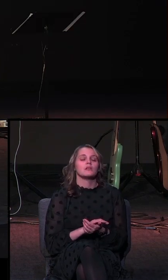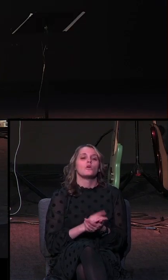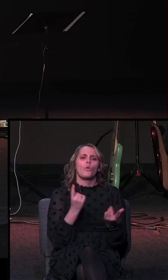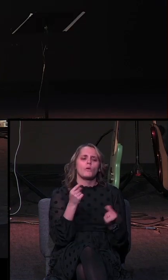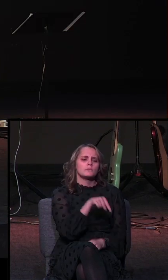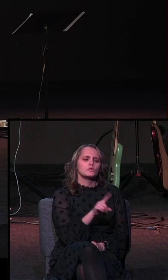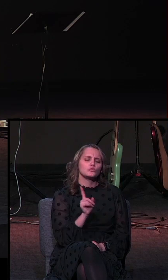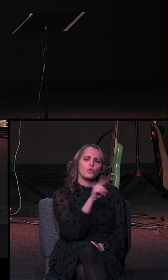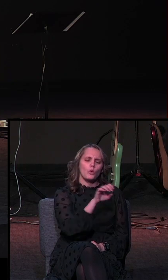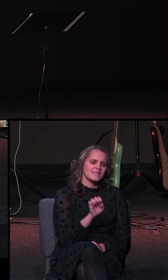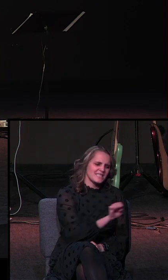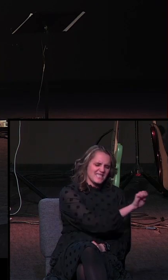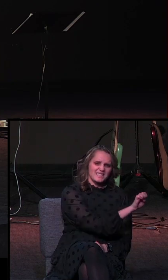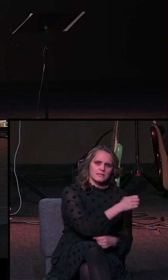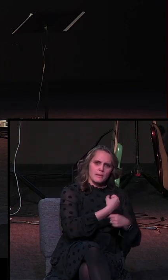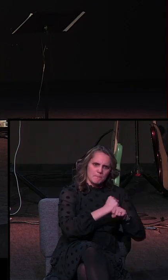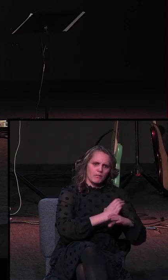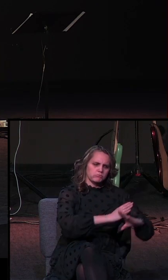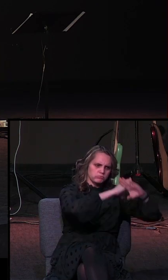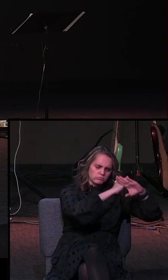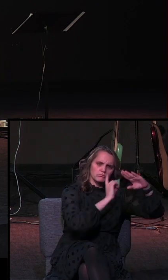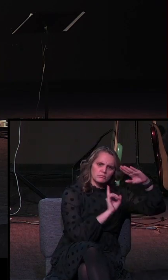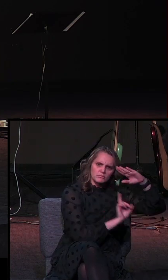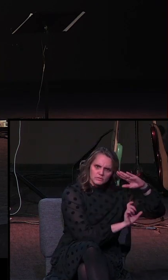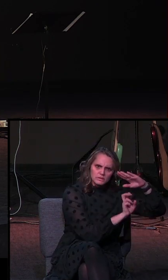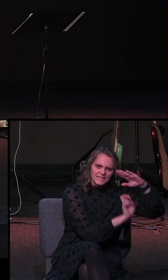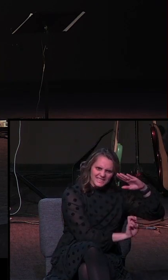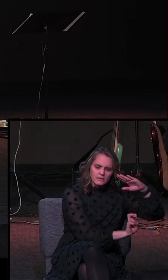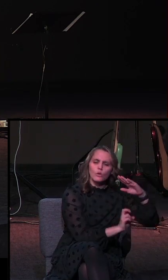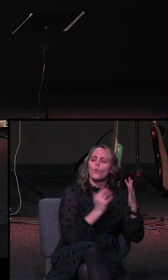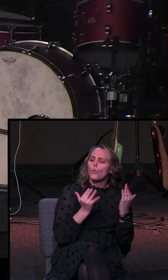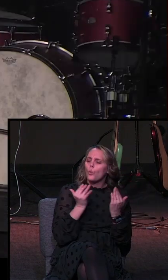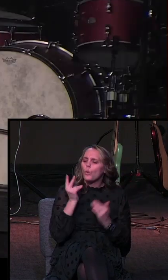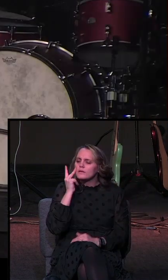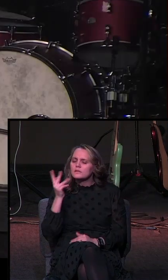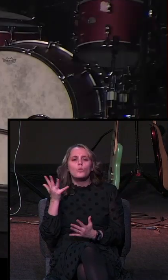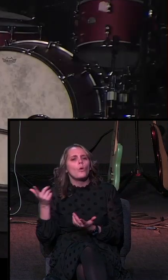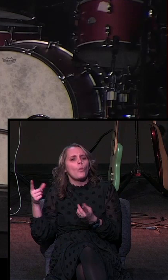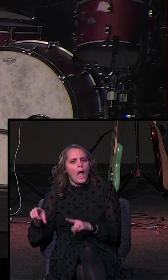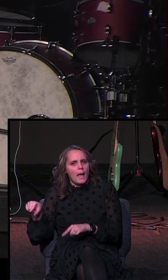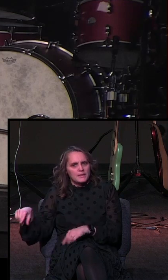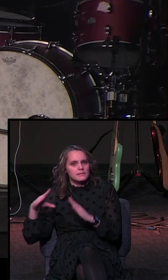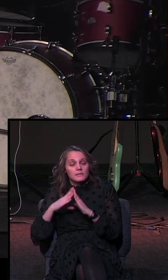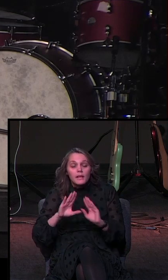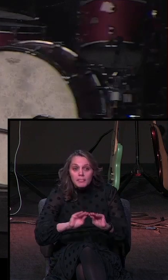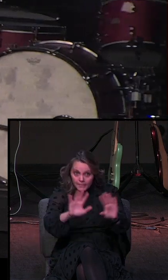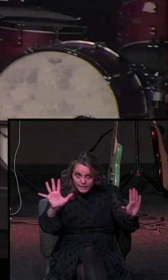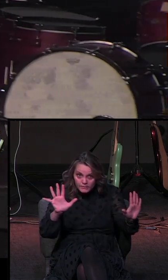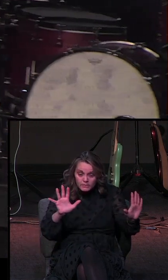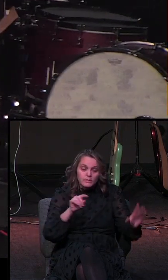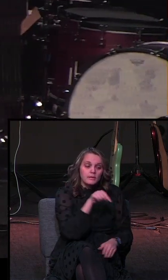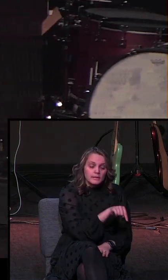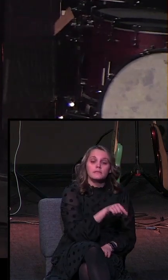made a shelter to sit under as he waited to see what would happen to the city." So, and just to be clear, he's literally sitting there